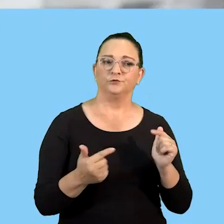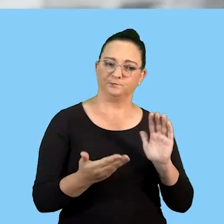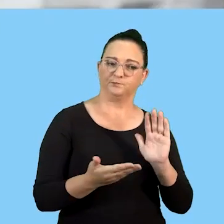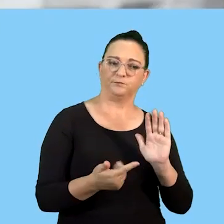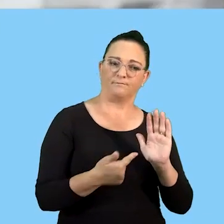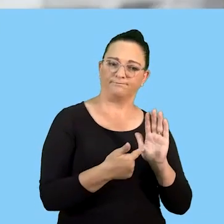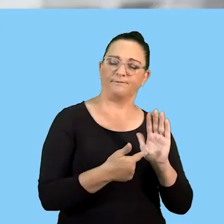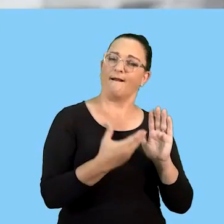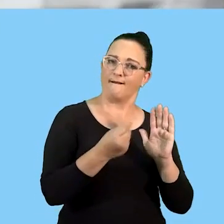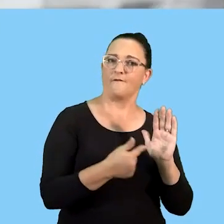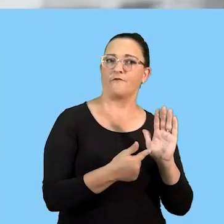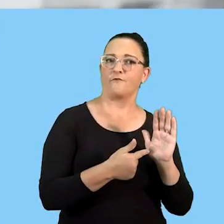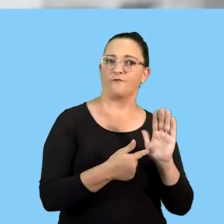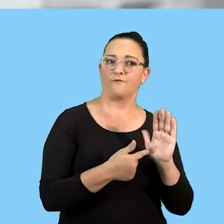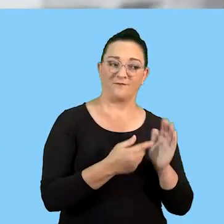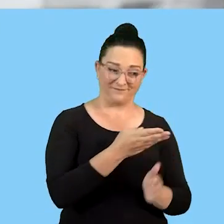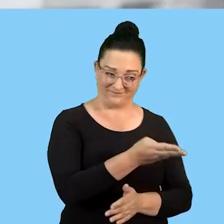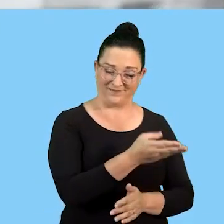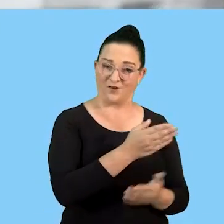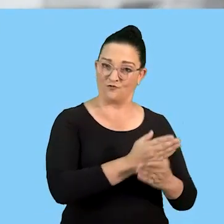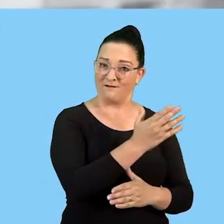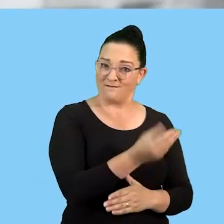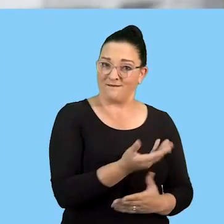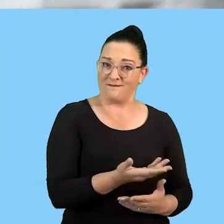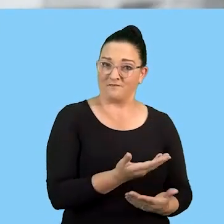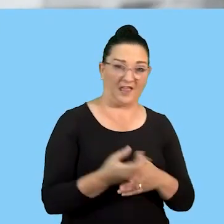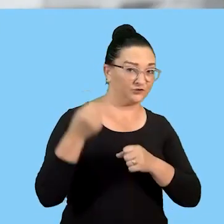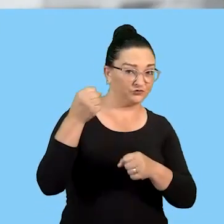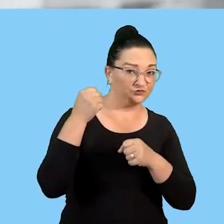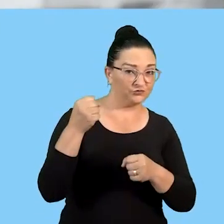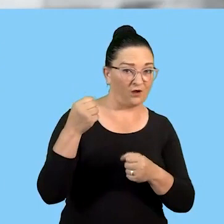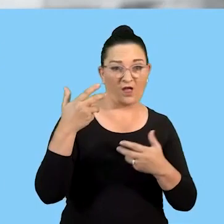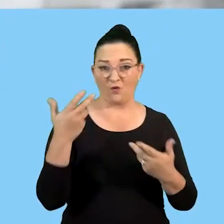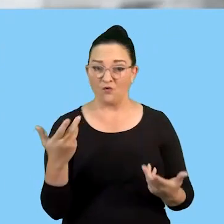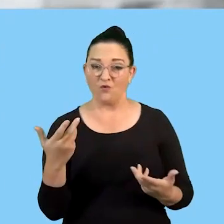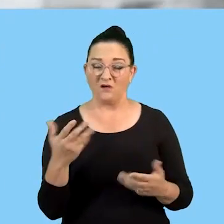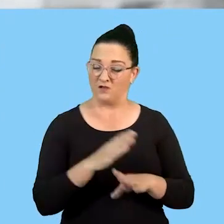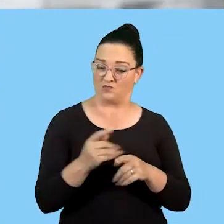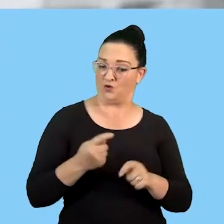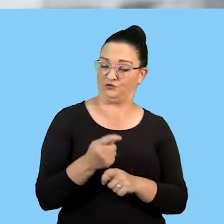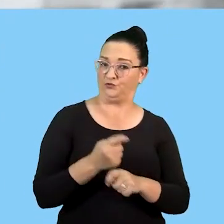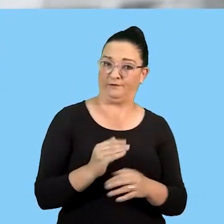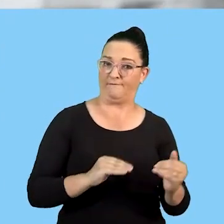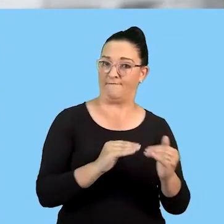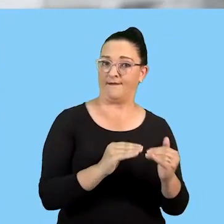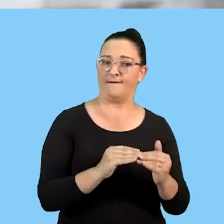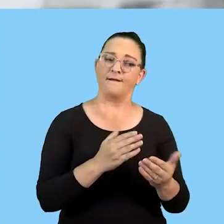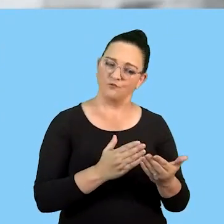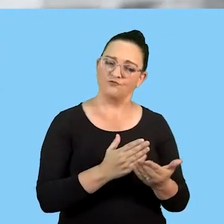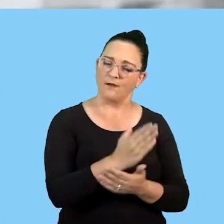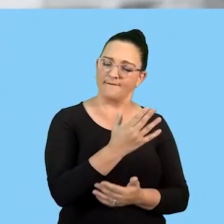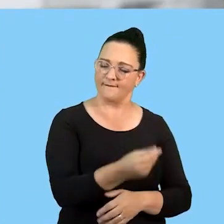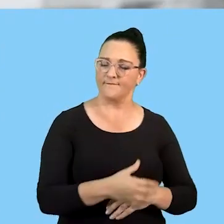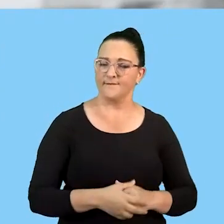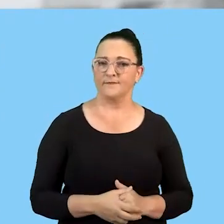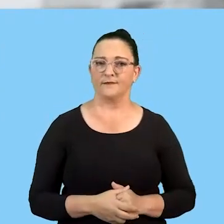it speaks of the rights of employees, to say they've got rights. They've got rights to go on a strike. If they're not treated unfairly, they've got the right